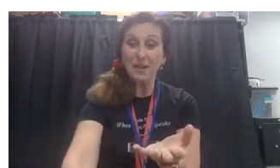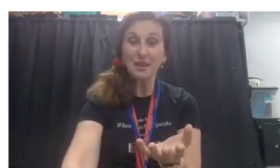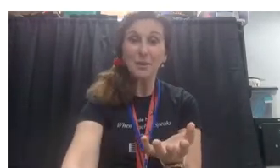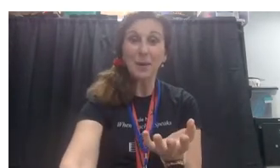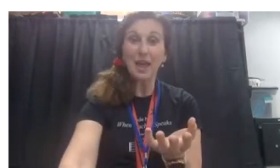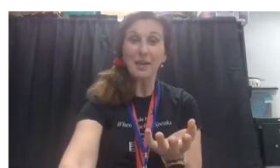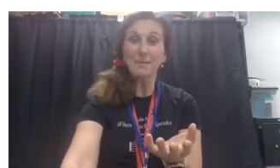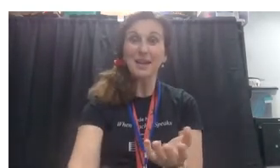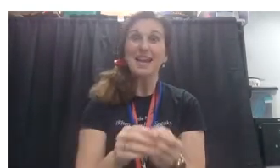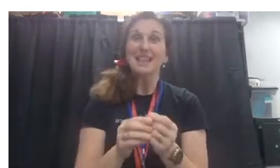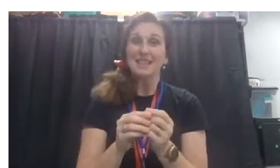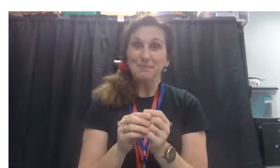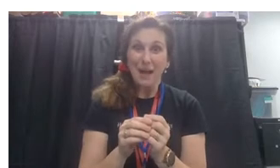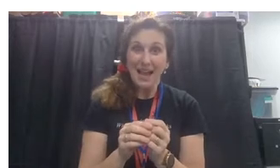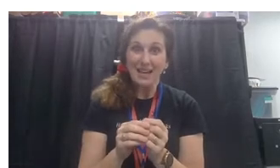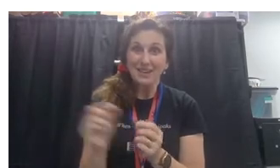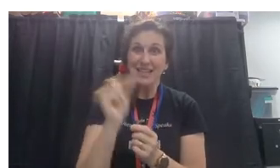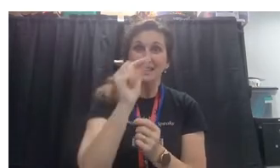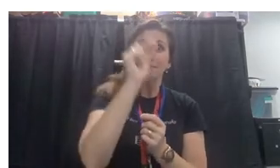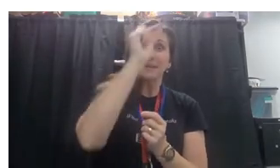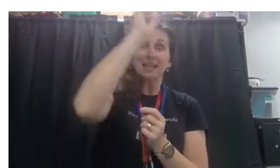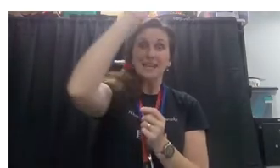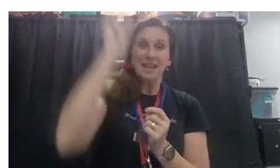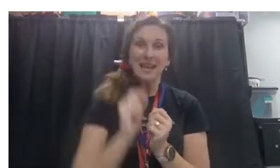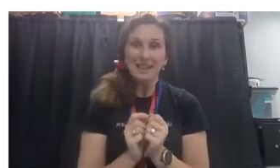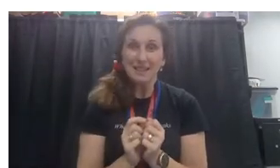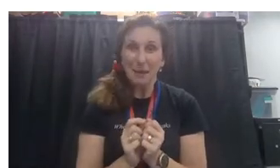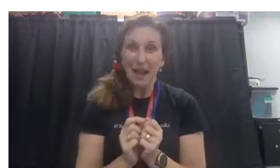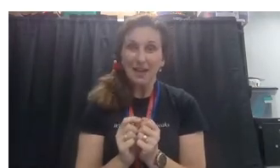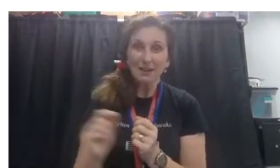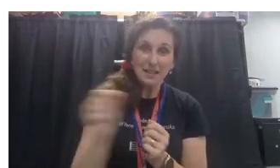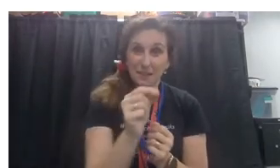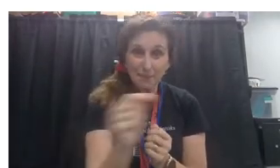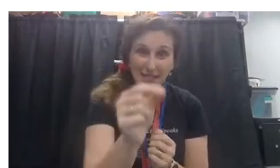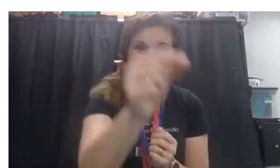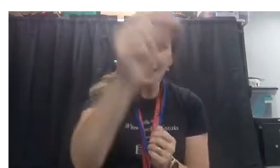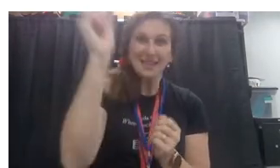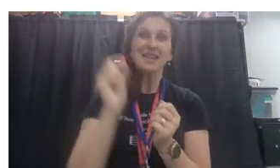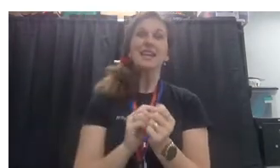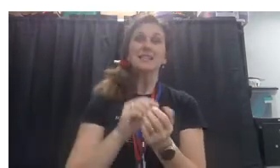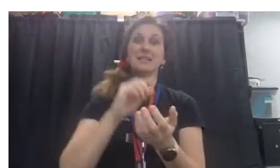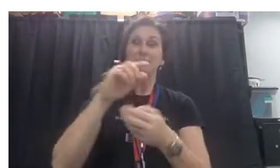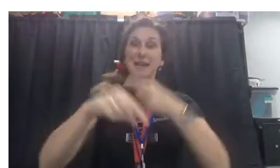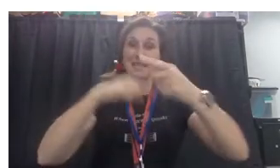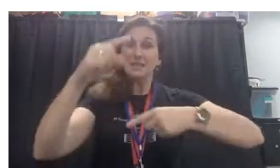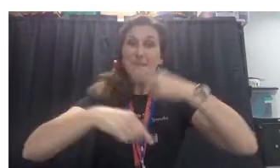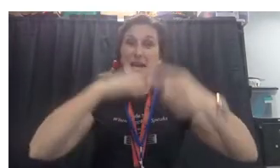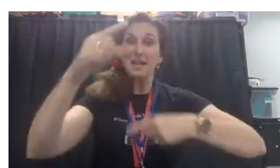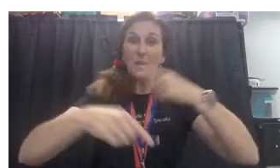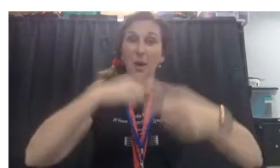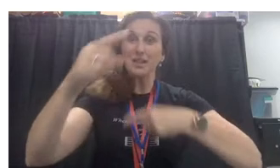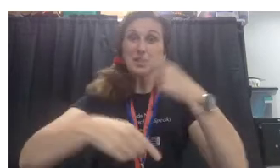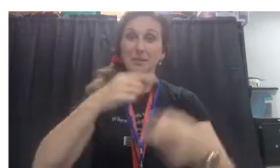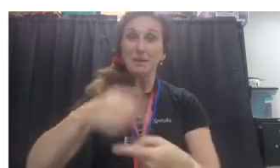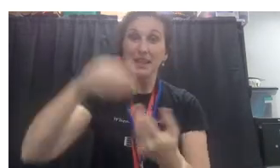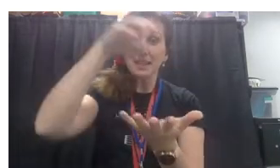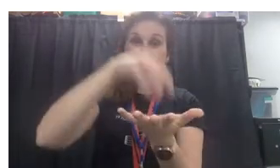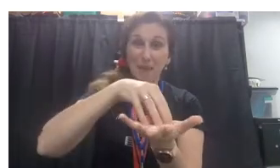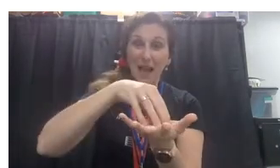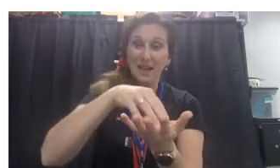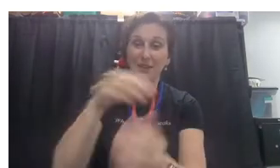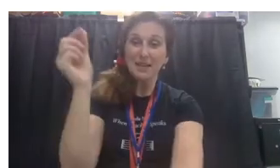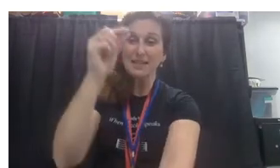spider in the web. The spider eats a bee. The spider eats a bee. Spin, spin, oh, watch him